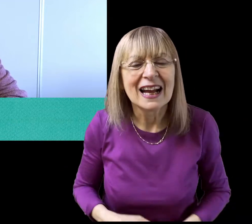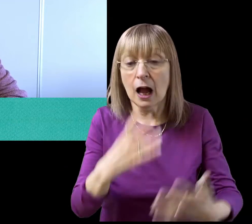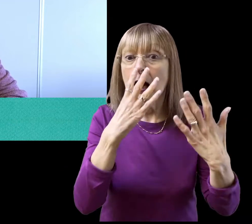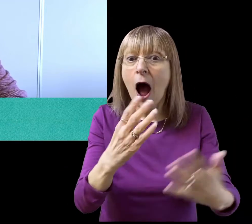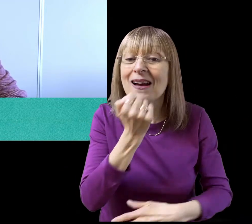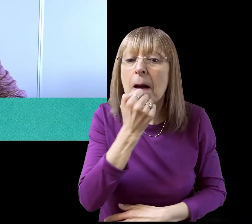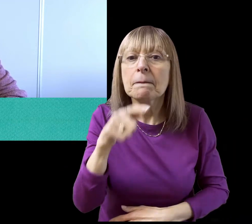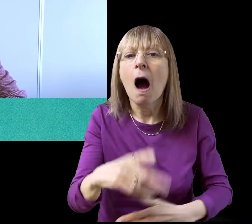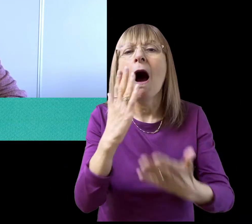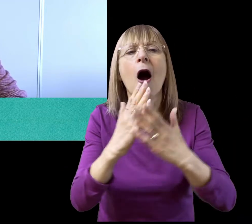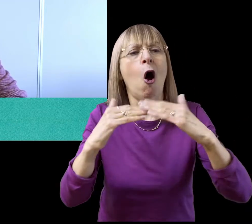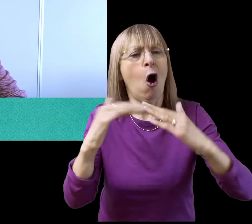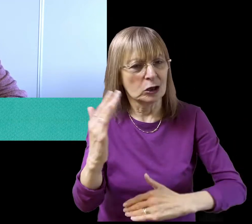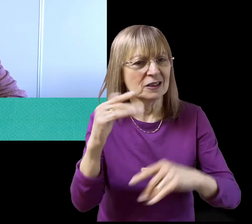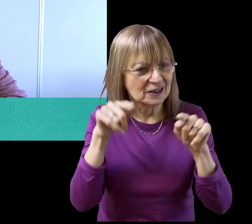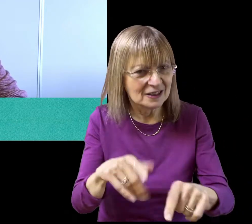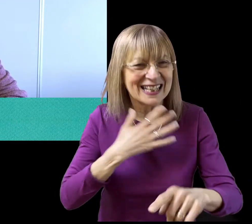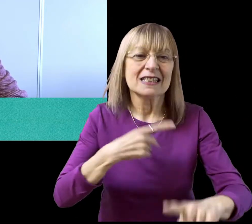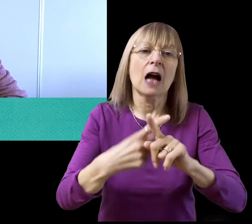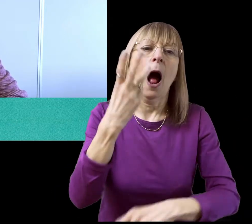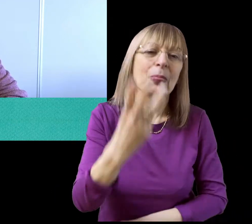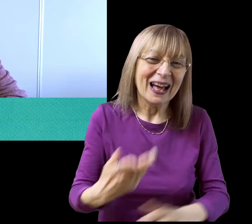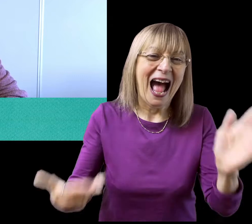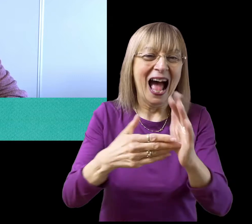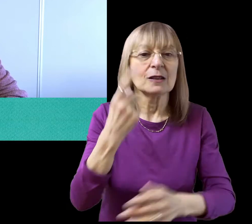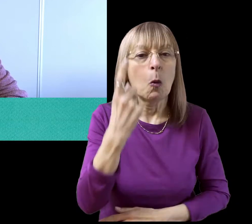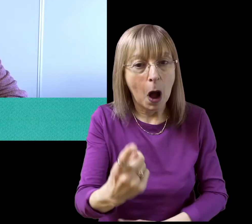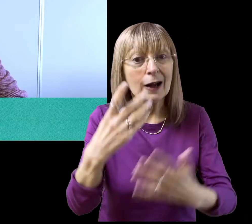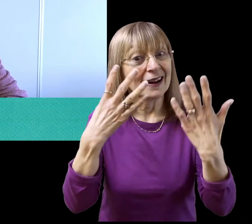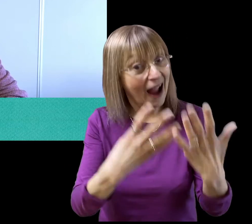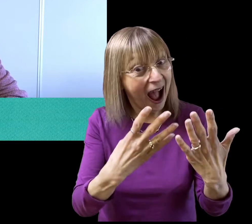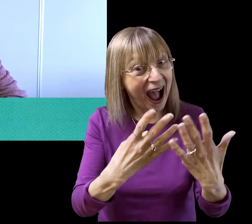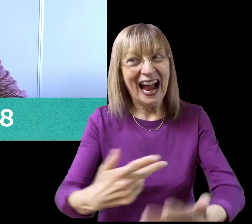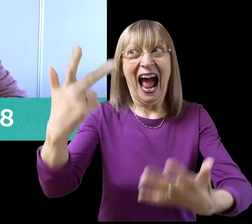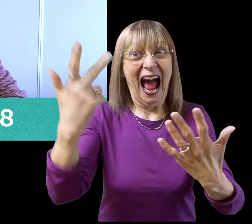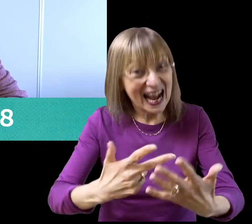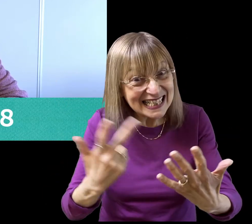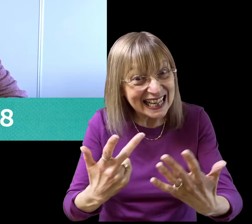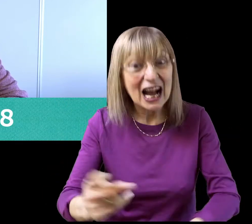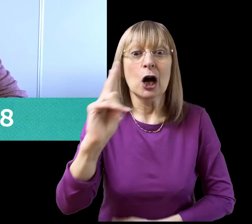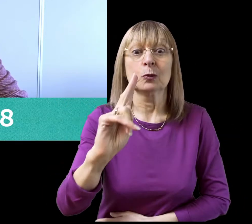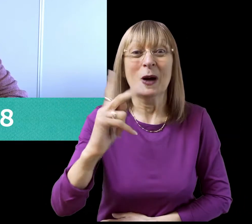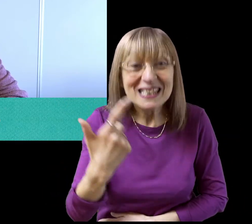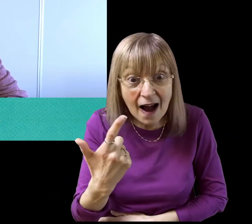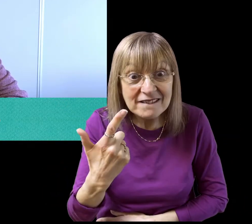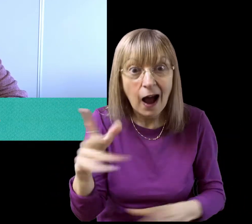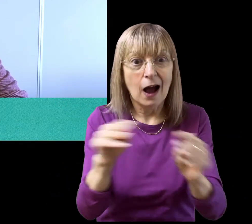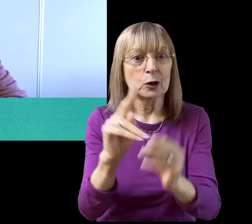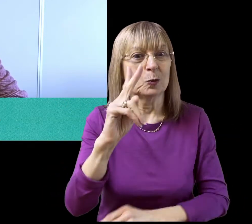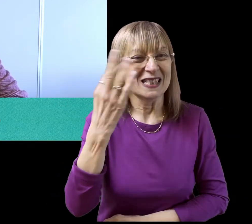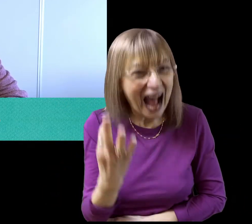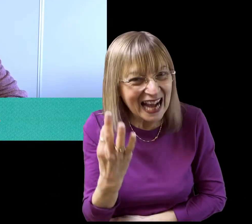Right, 9 is odd, so we need to triple it and add 1. 9, 18, 27, plus 1 is 28. Half that